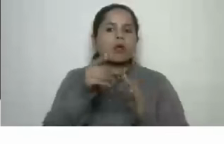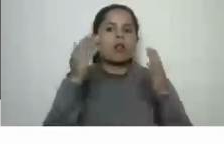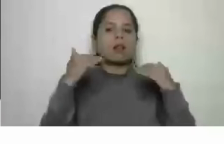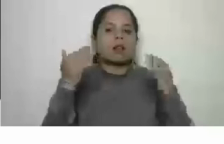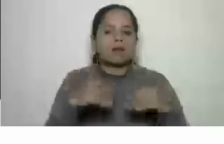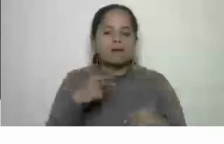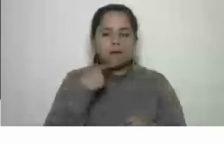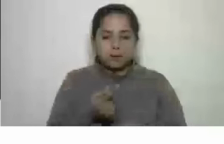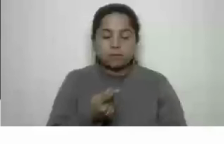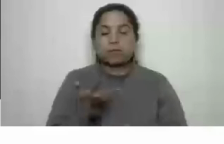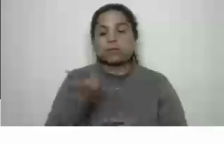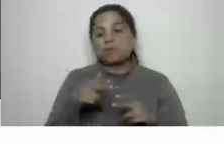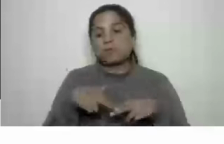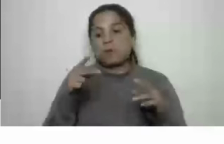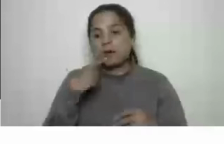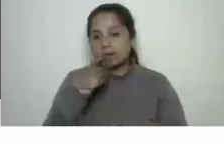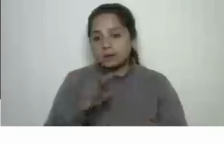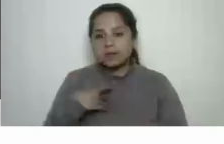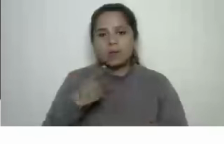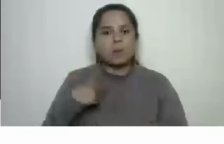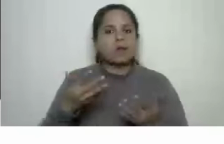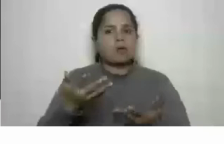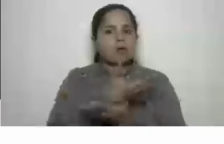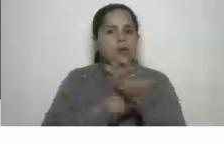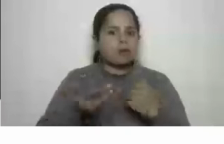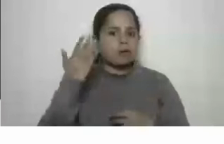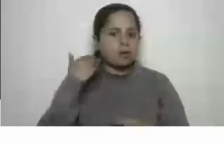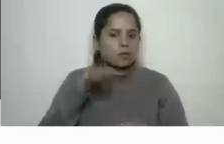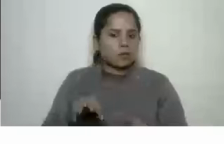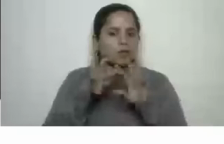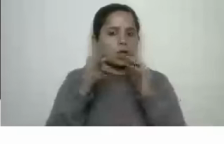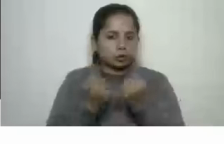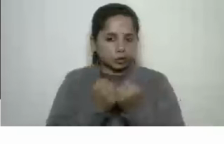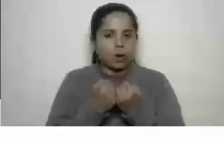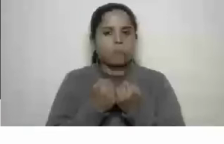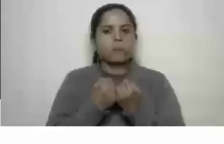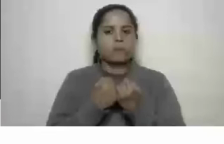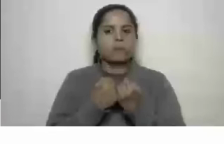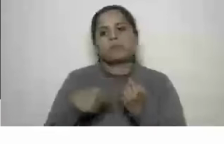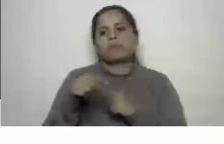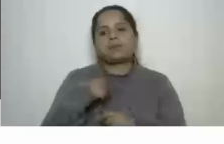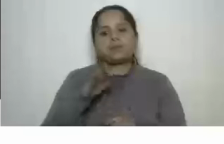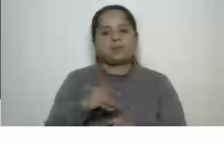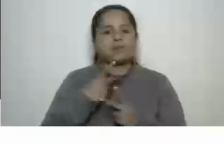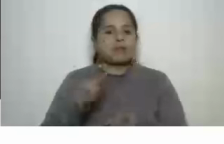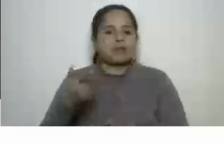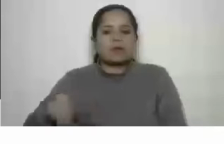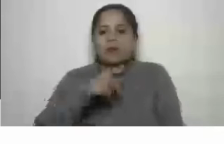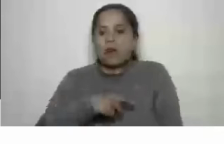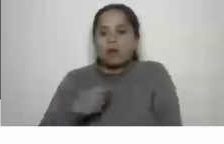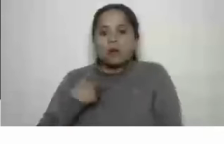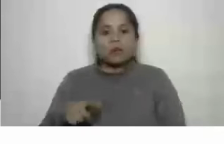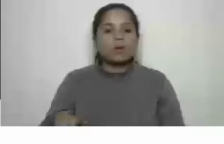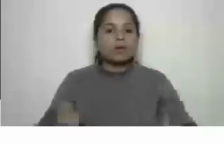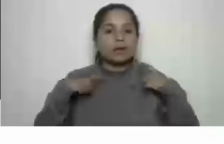And finally, as we have discussed earlier in this workshop, we live in a multilingual society, we live in a